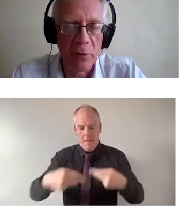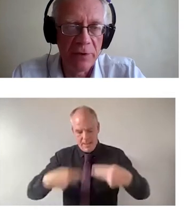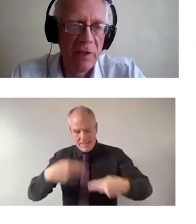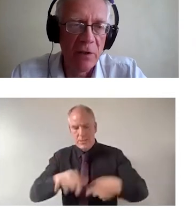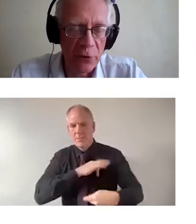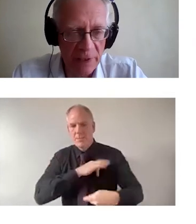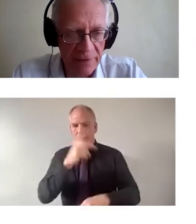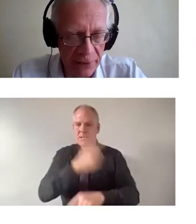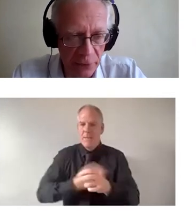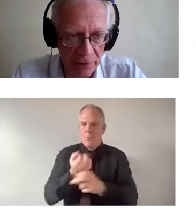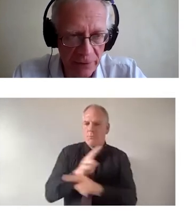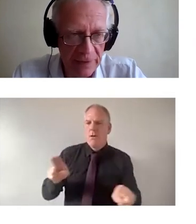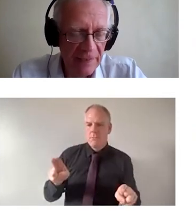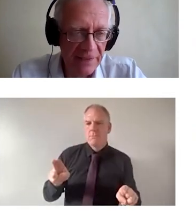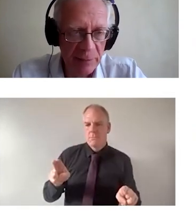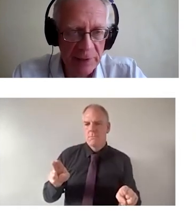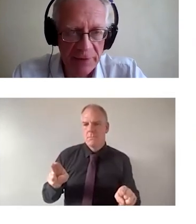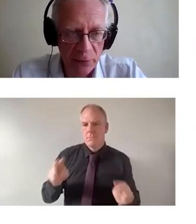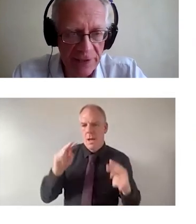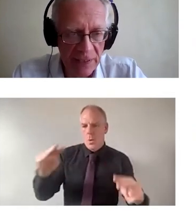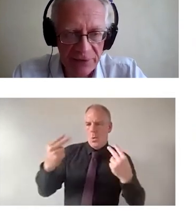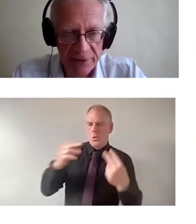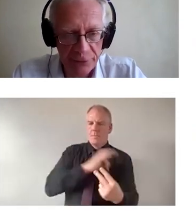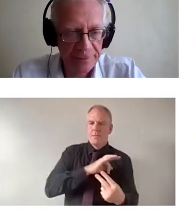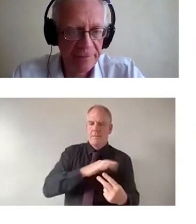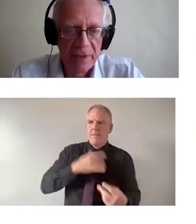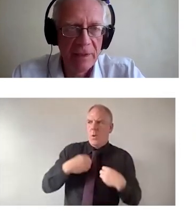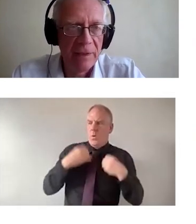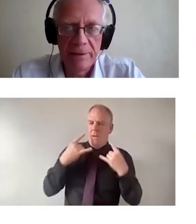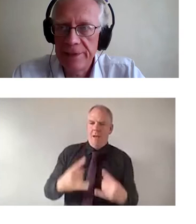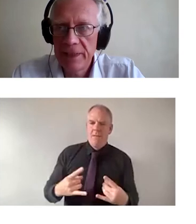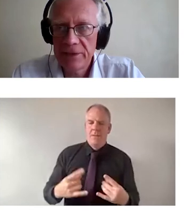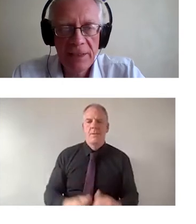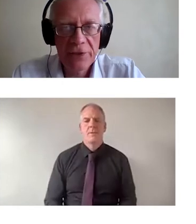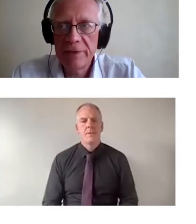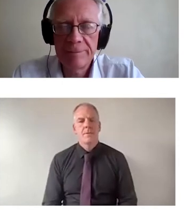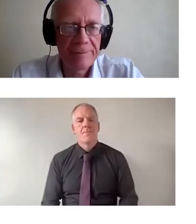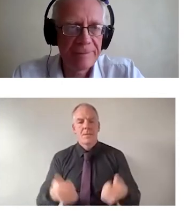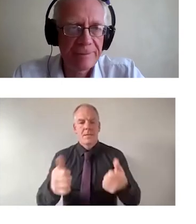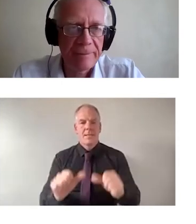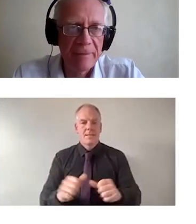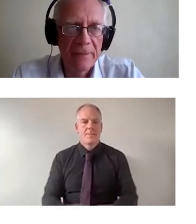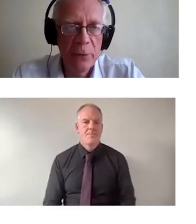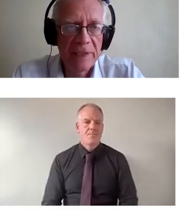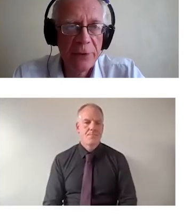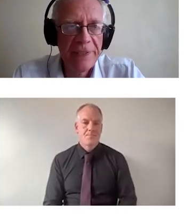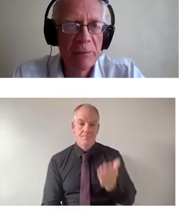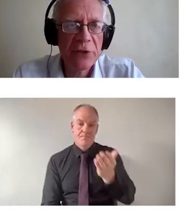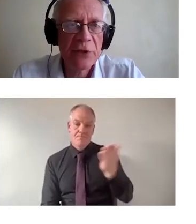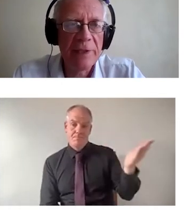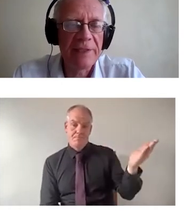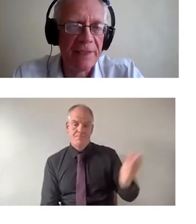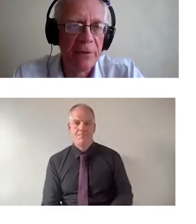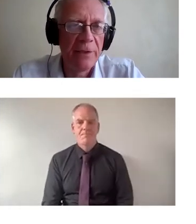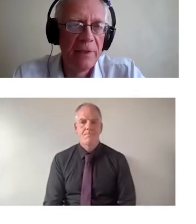being disabled, or the way they, you know, estimate their own health status. Next, Eilish. Okay, so here